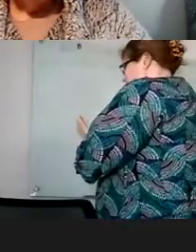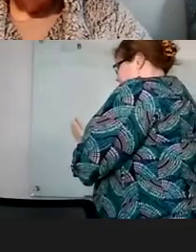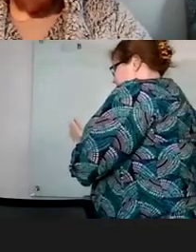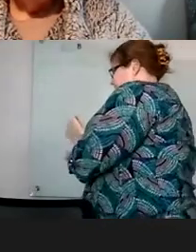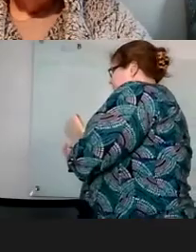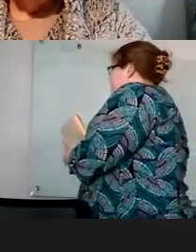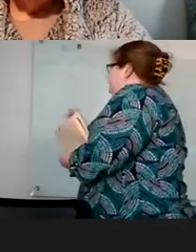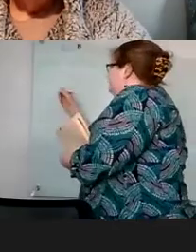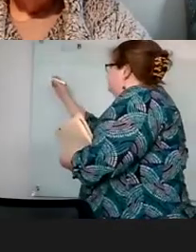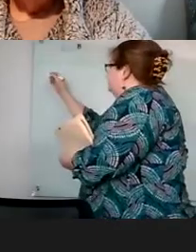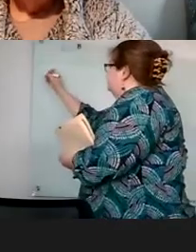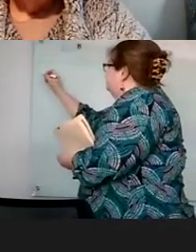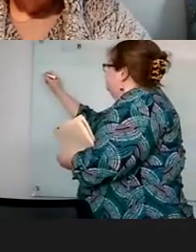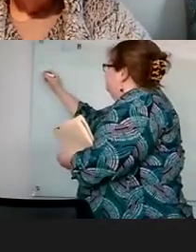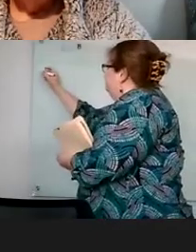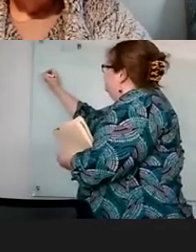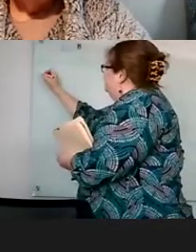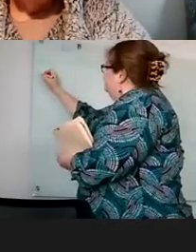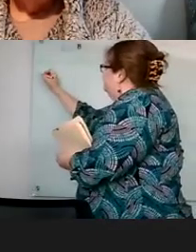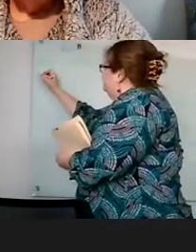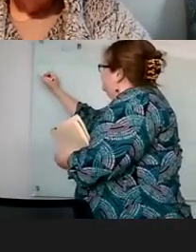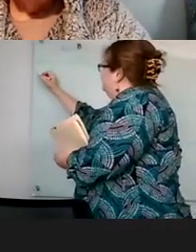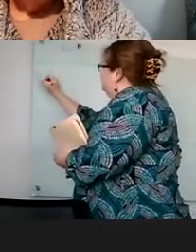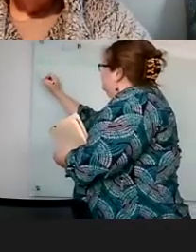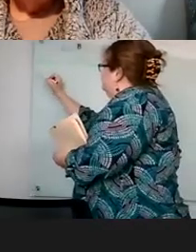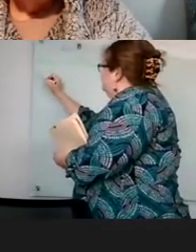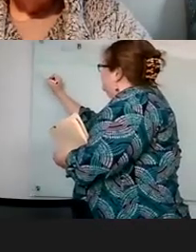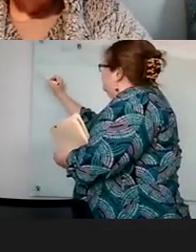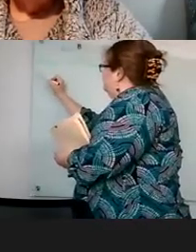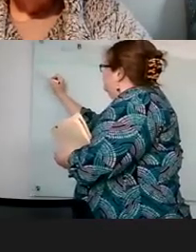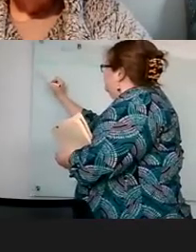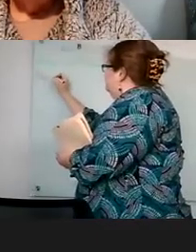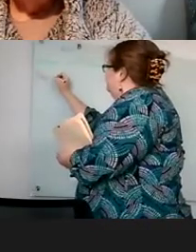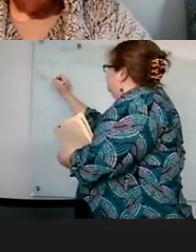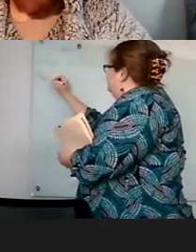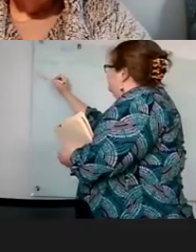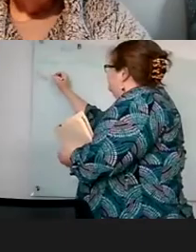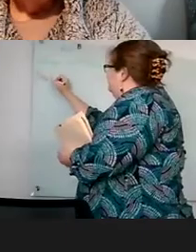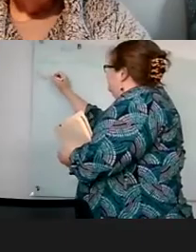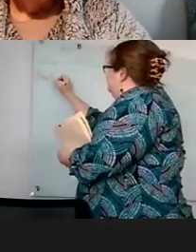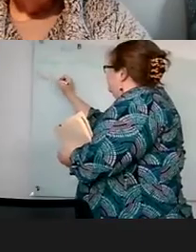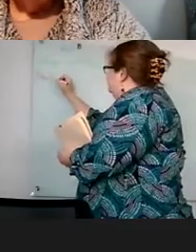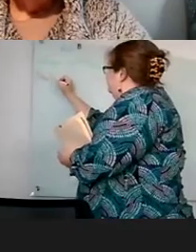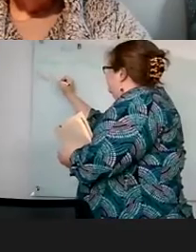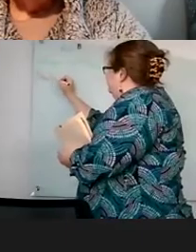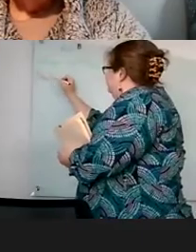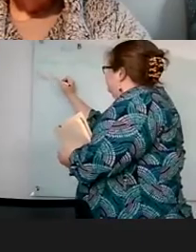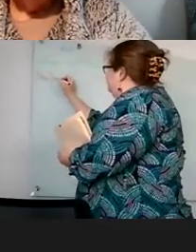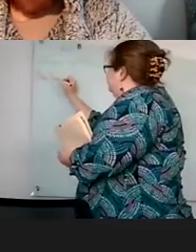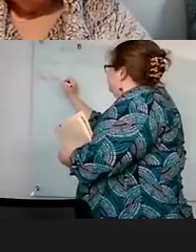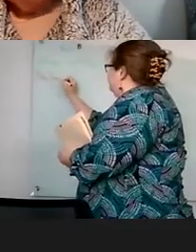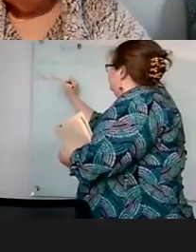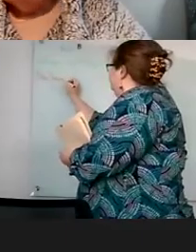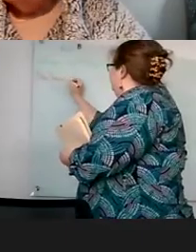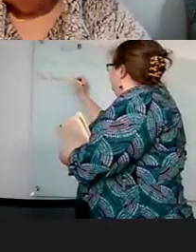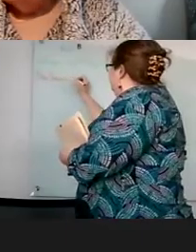as a value and not just a talent strategy, right? Like we want this to be ongoing because we know diverse